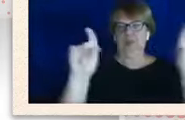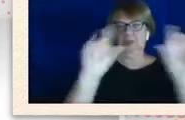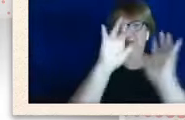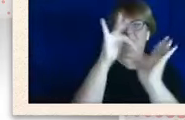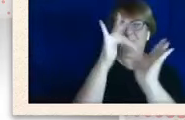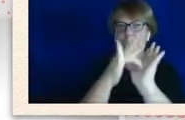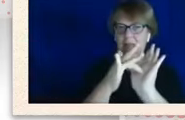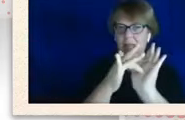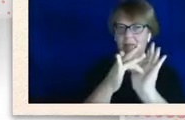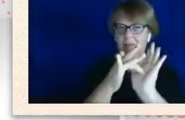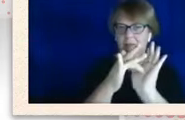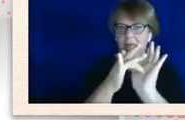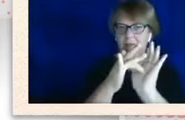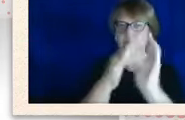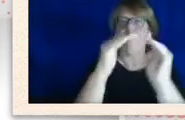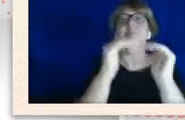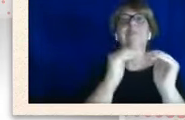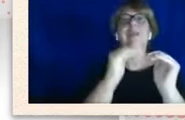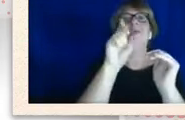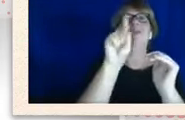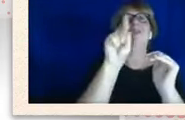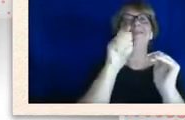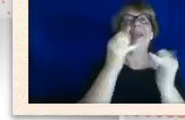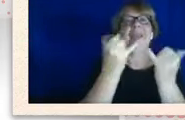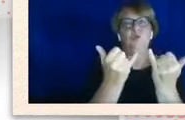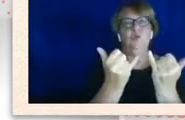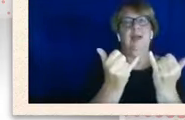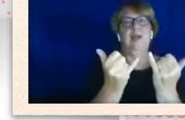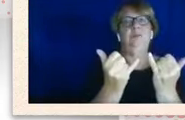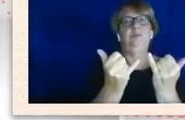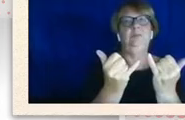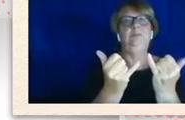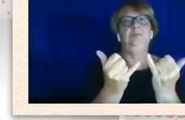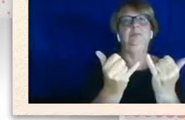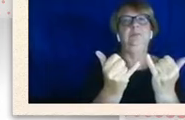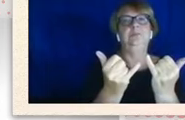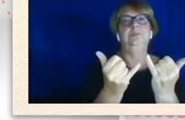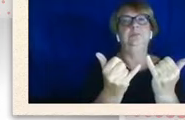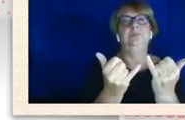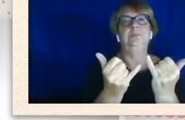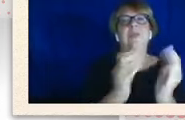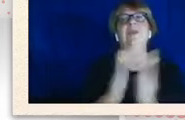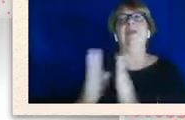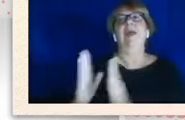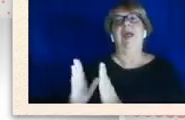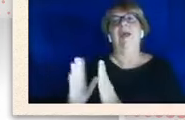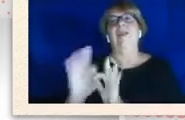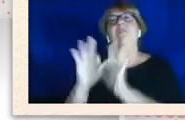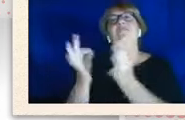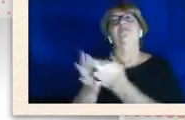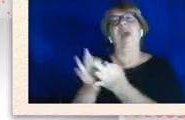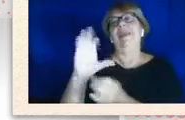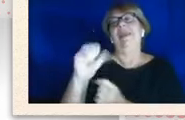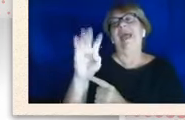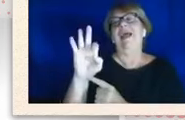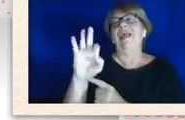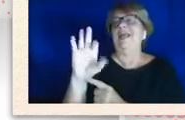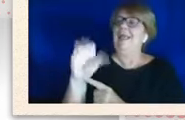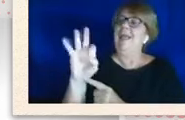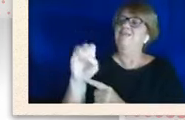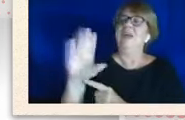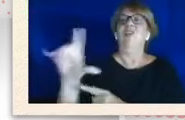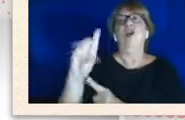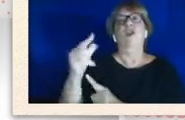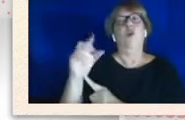and today's date underneath it with the Family Cafe logo on the bottom